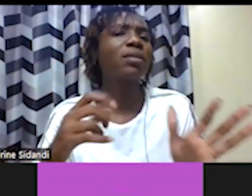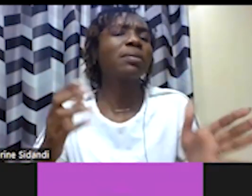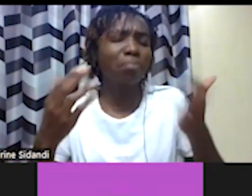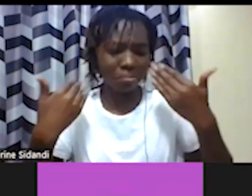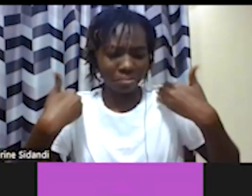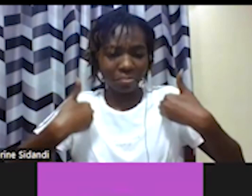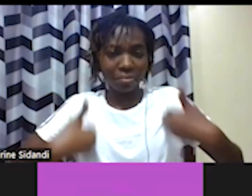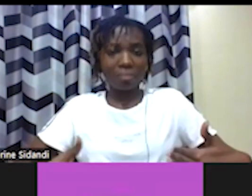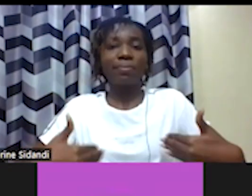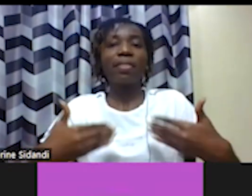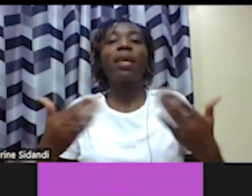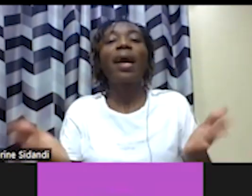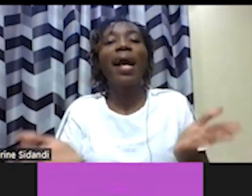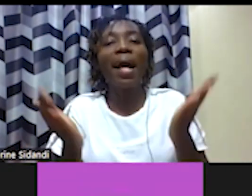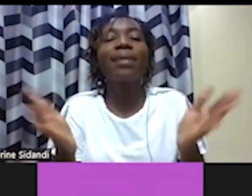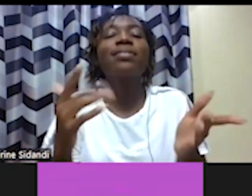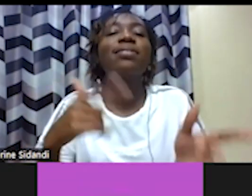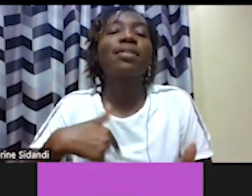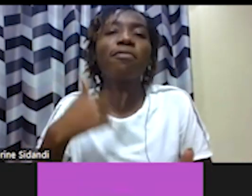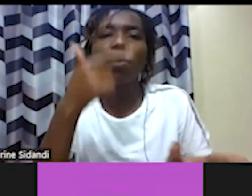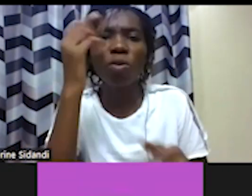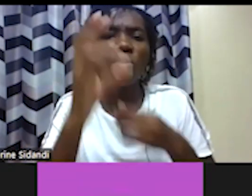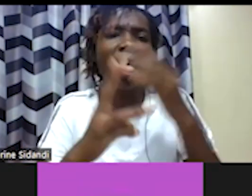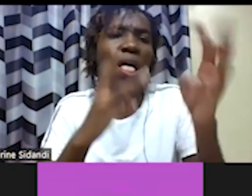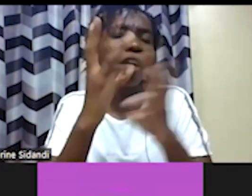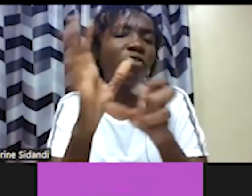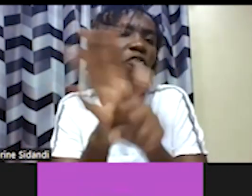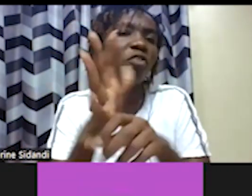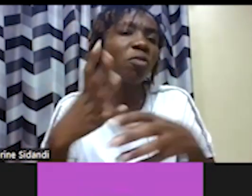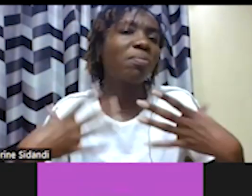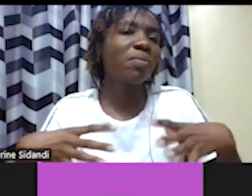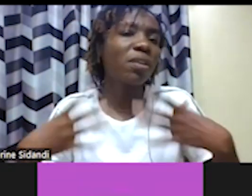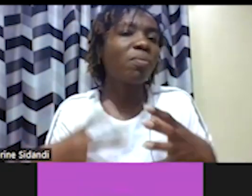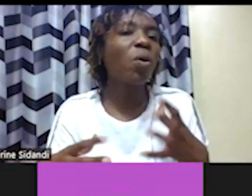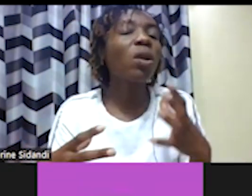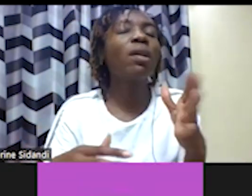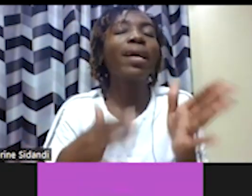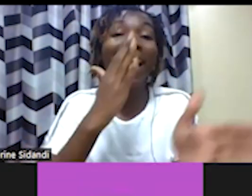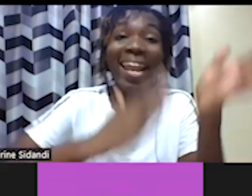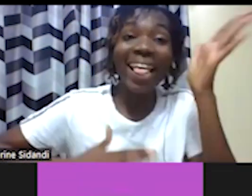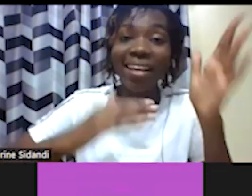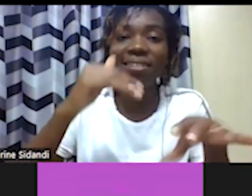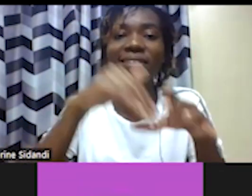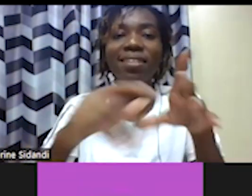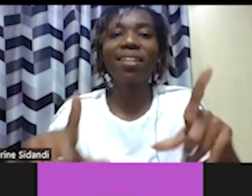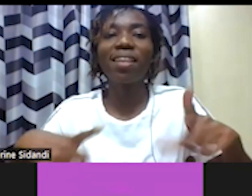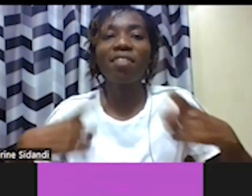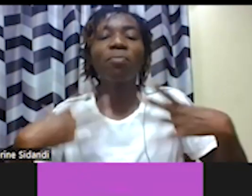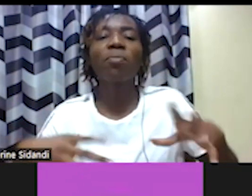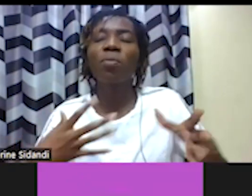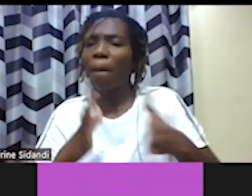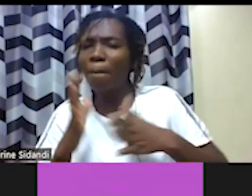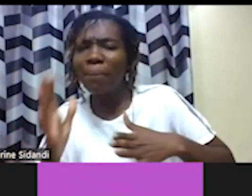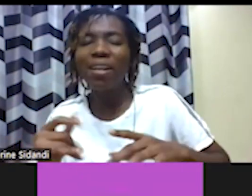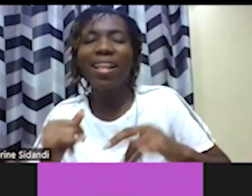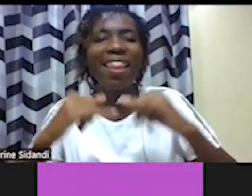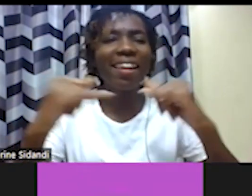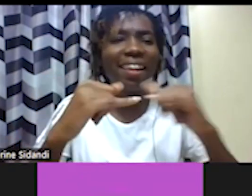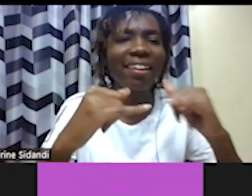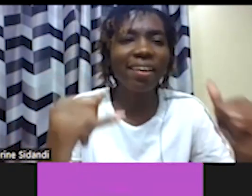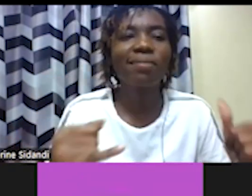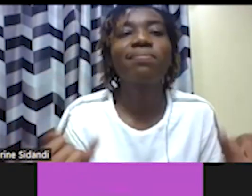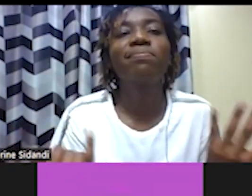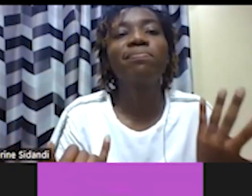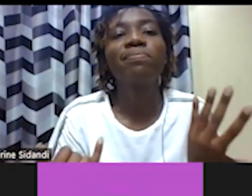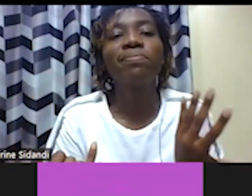me. Because the world is full of people. It's a race in life. People are running their own lane.